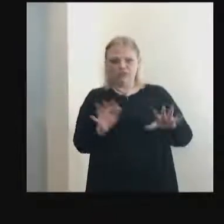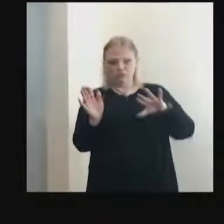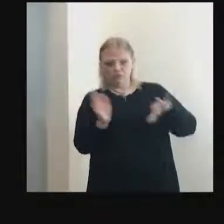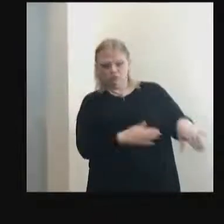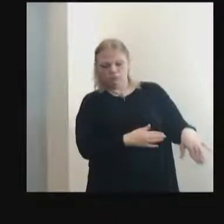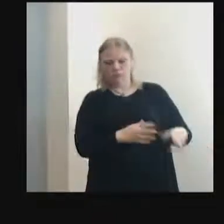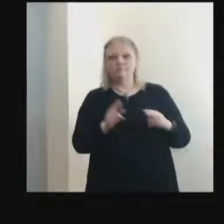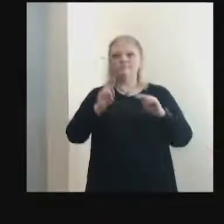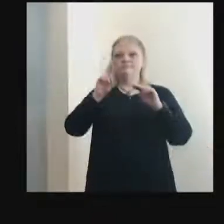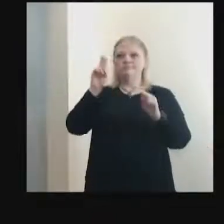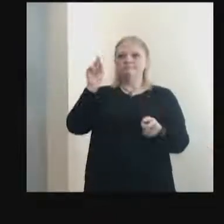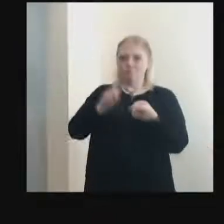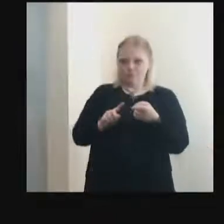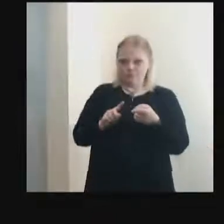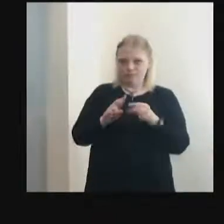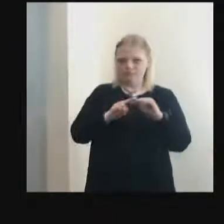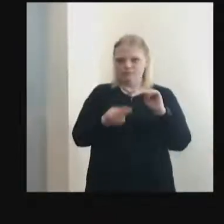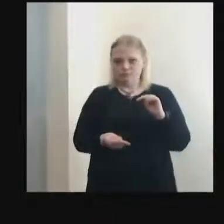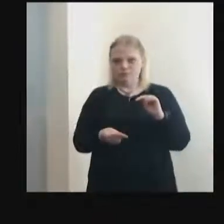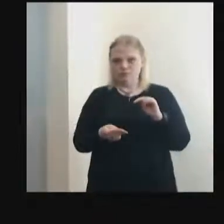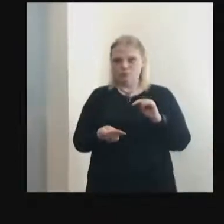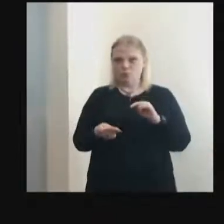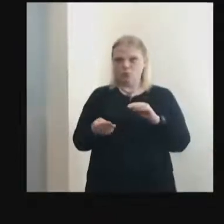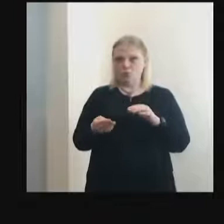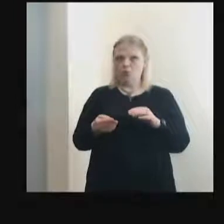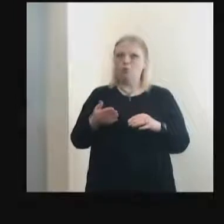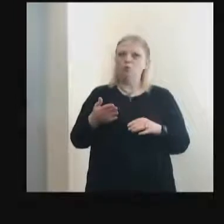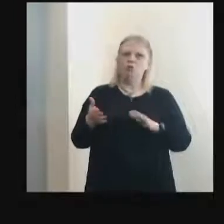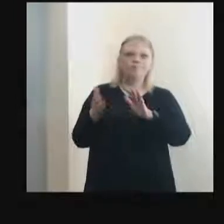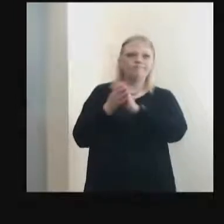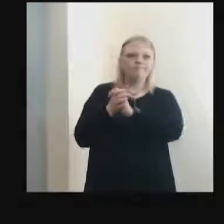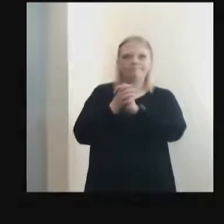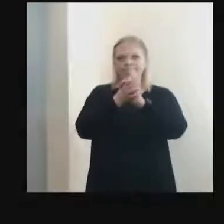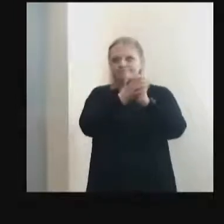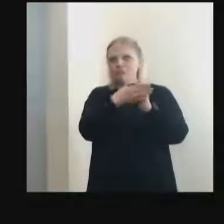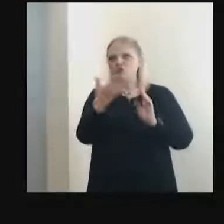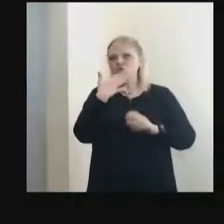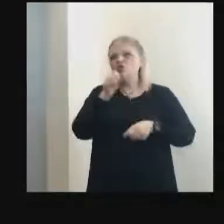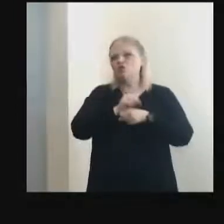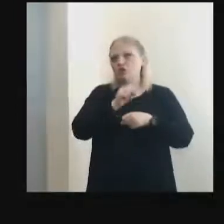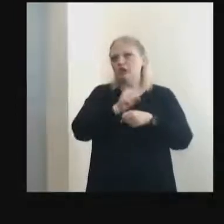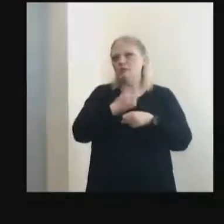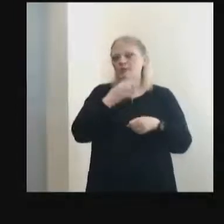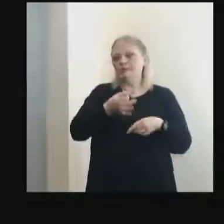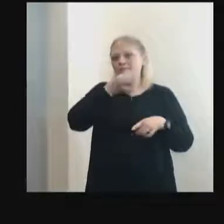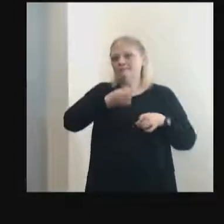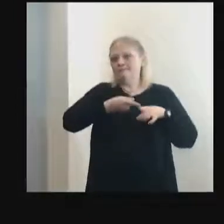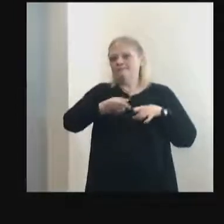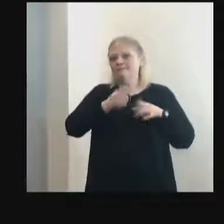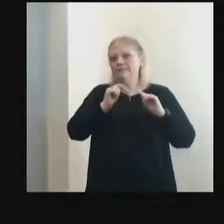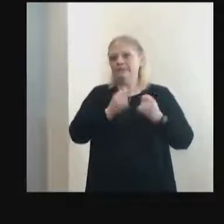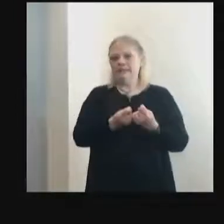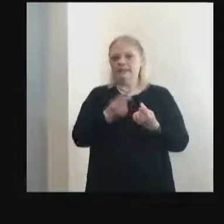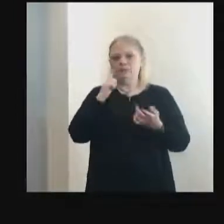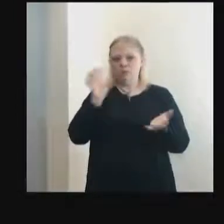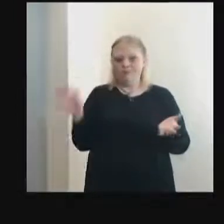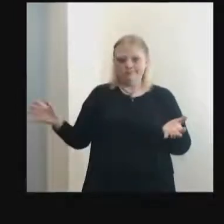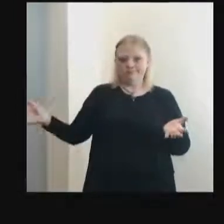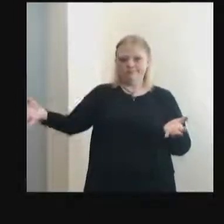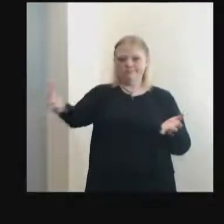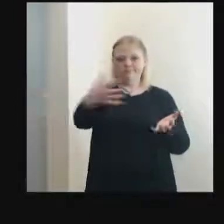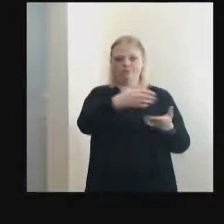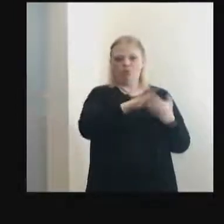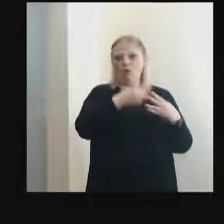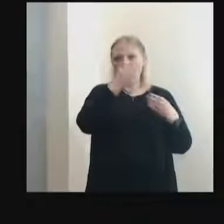drop. So big shout out to our epidemiology team for compiling all this data, getting this information, especially from our contact